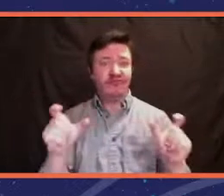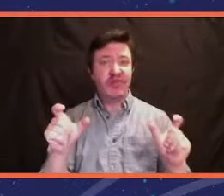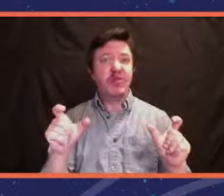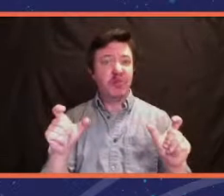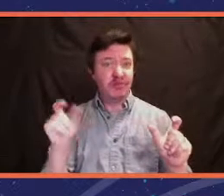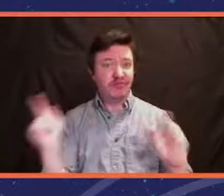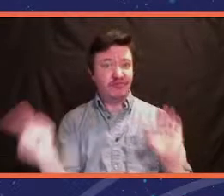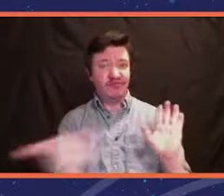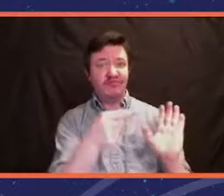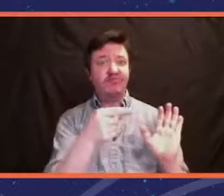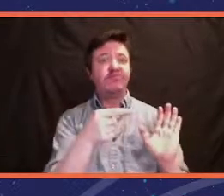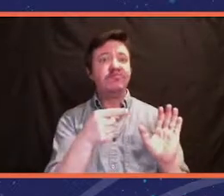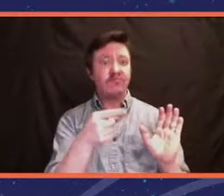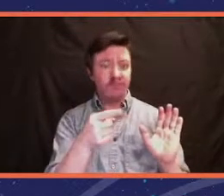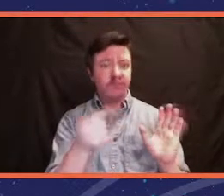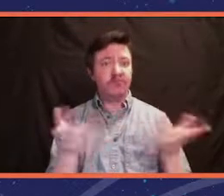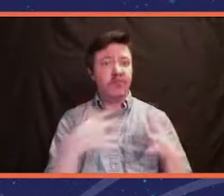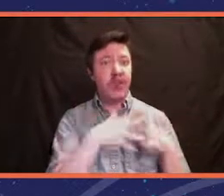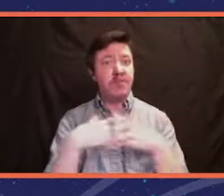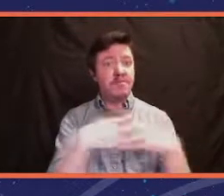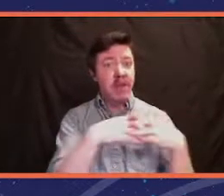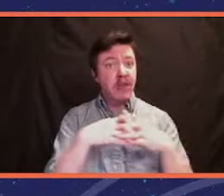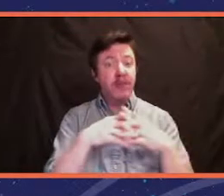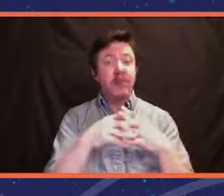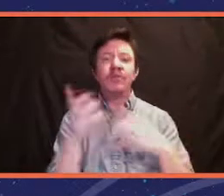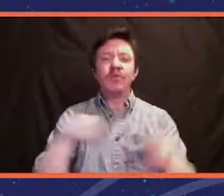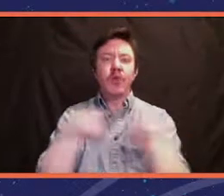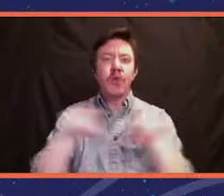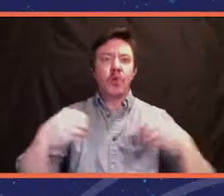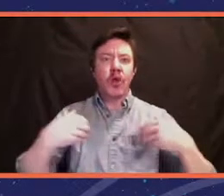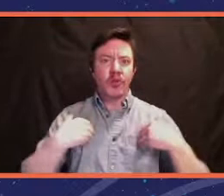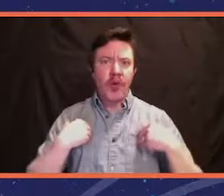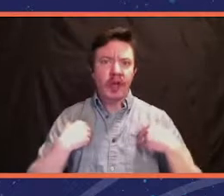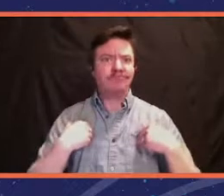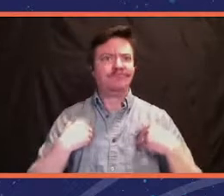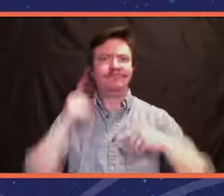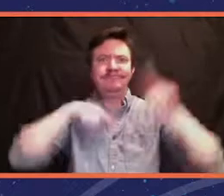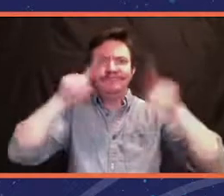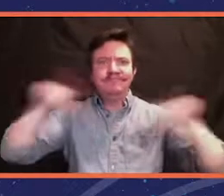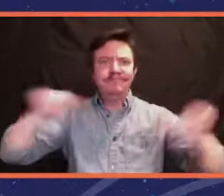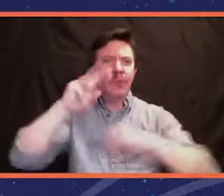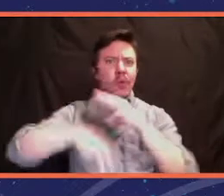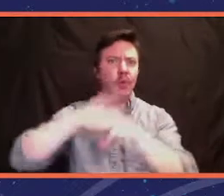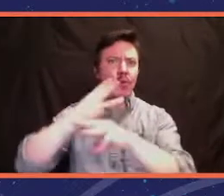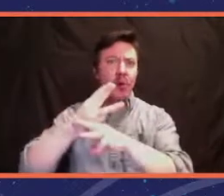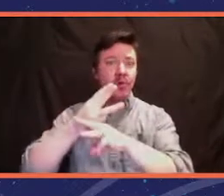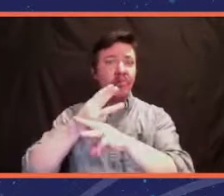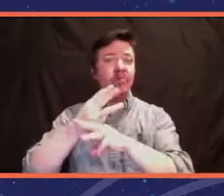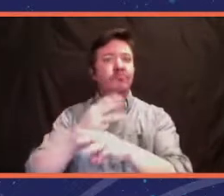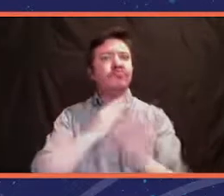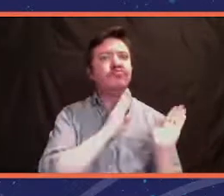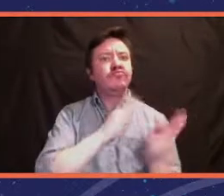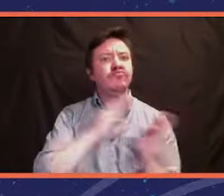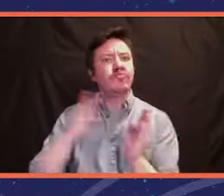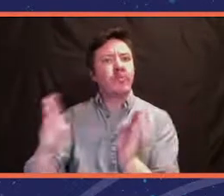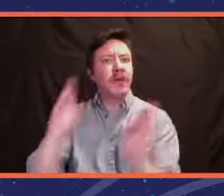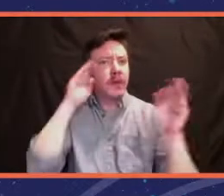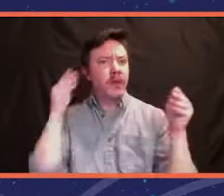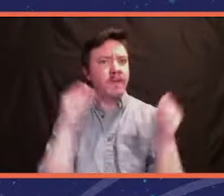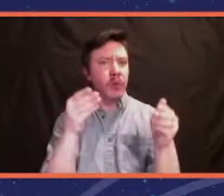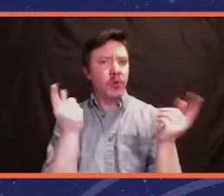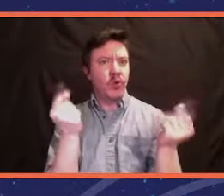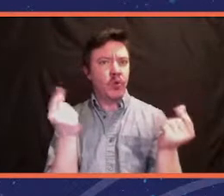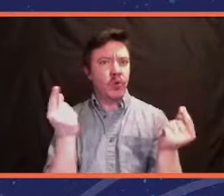Specifically in the US, but also we have folks tuned in from all over the globe. And it was a series that was focused on, we had